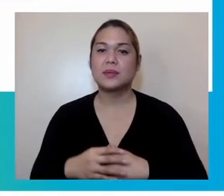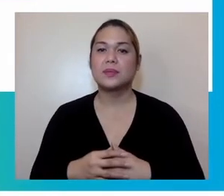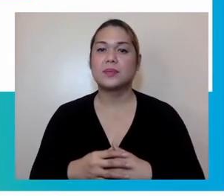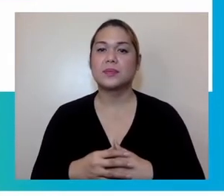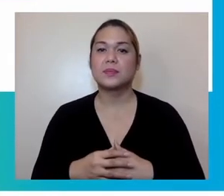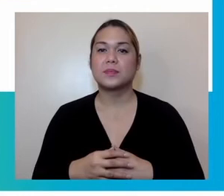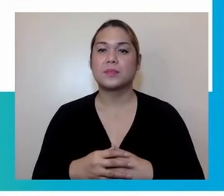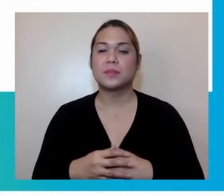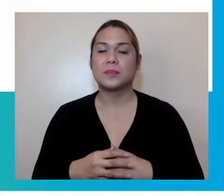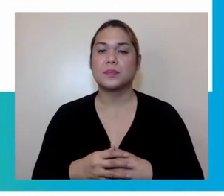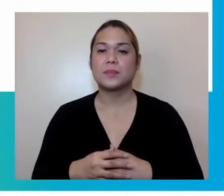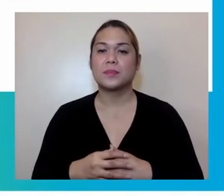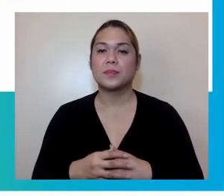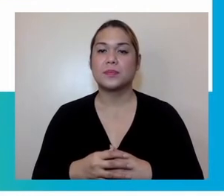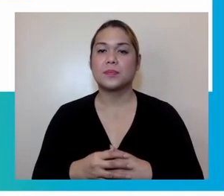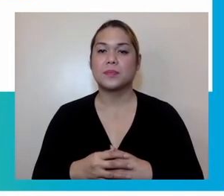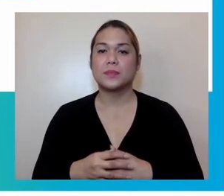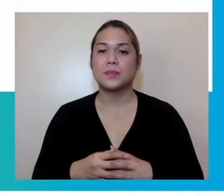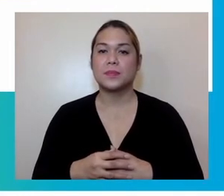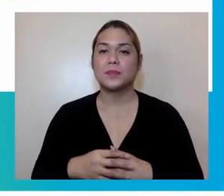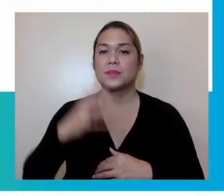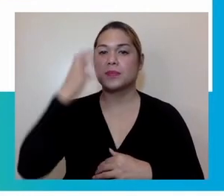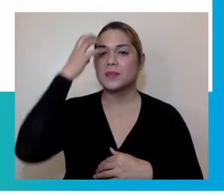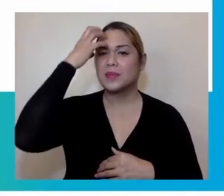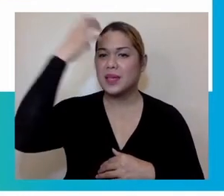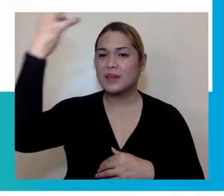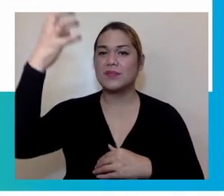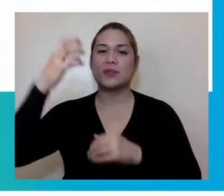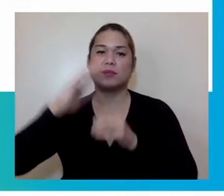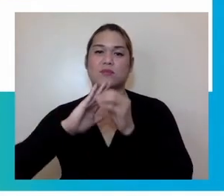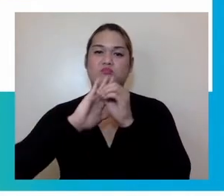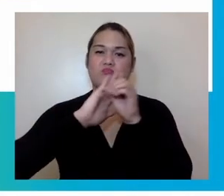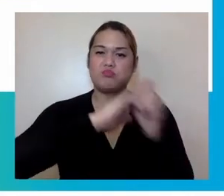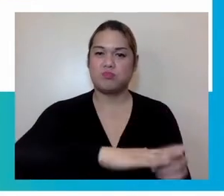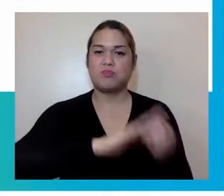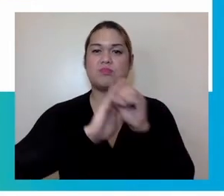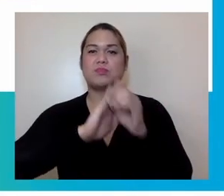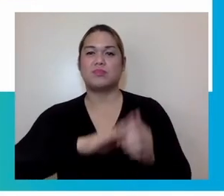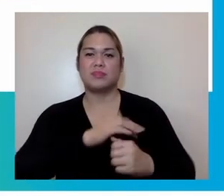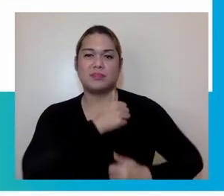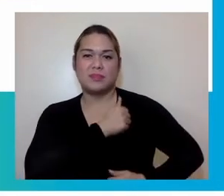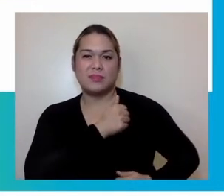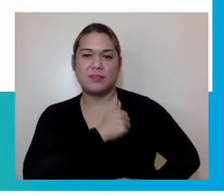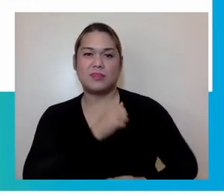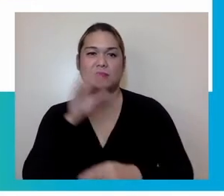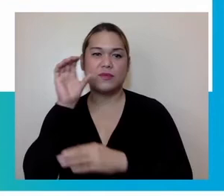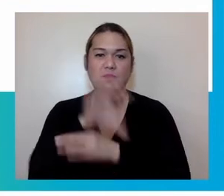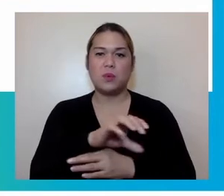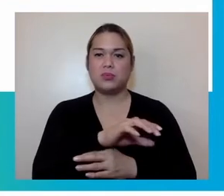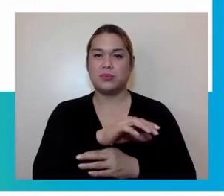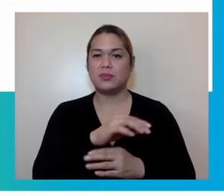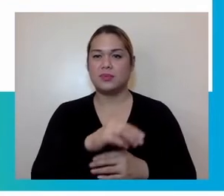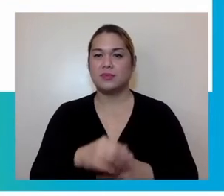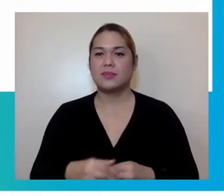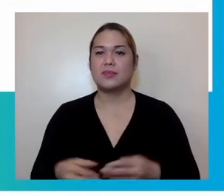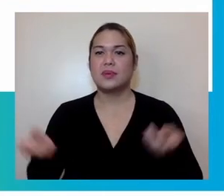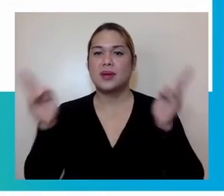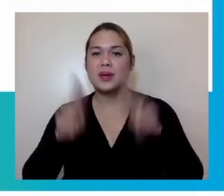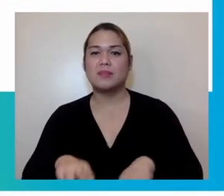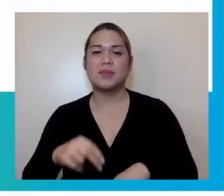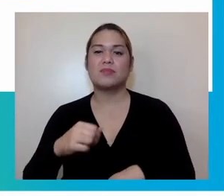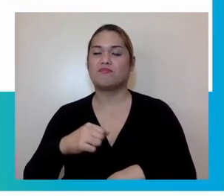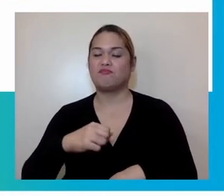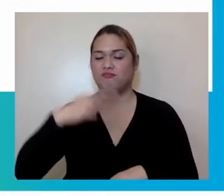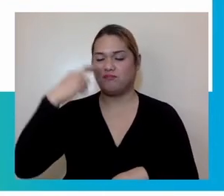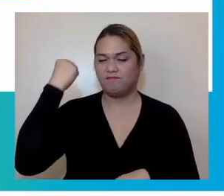oppressive governments and militarism. There is a violation of human and women's rights and further